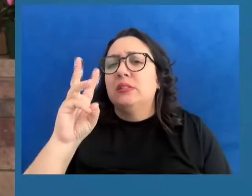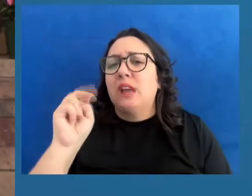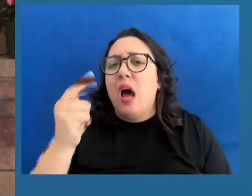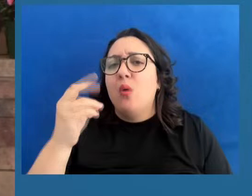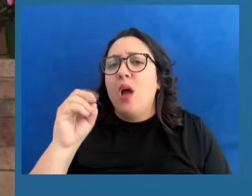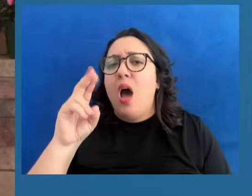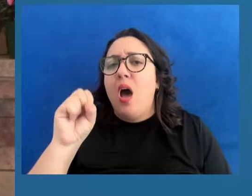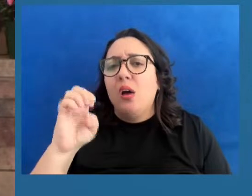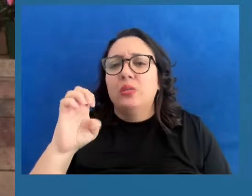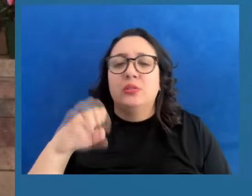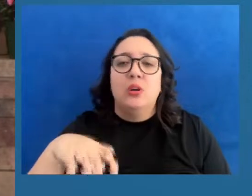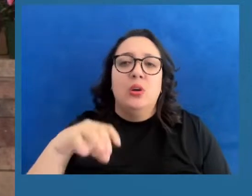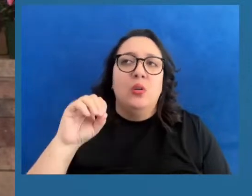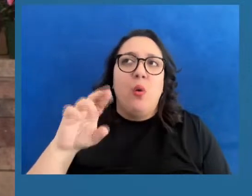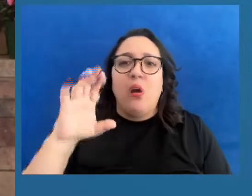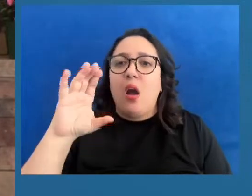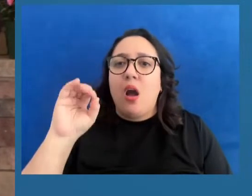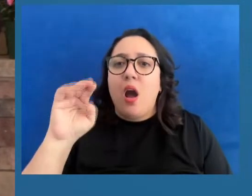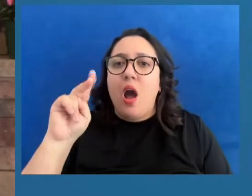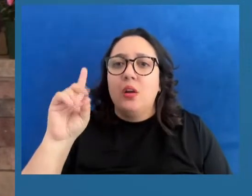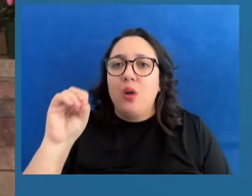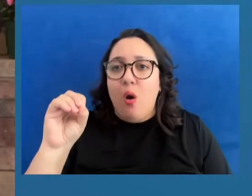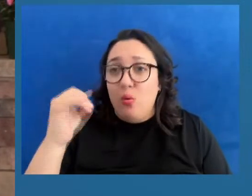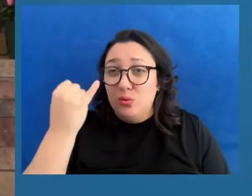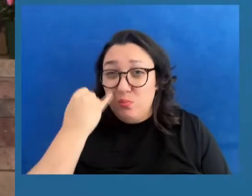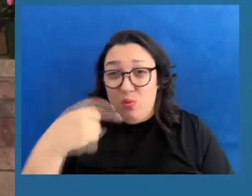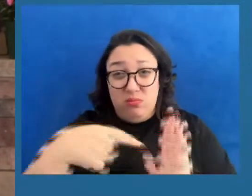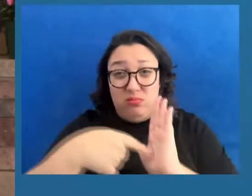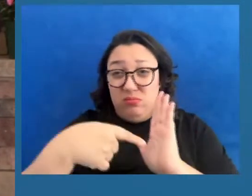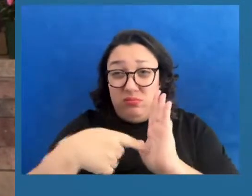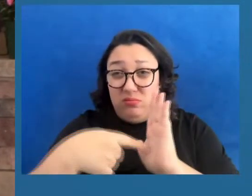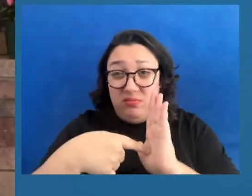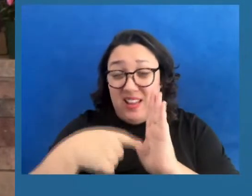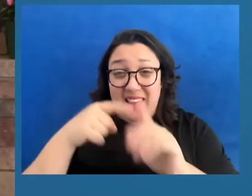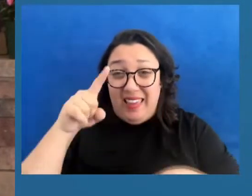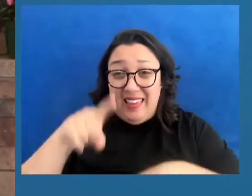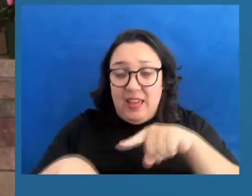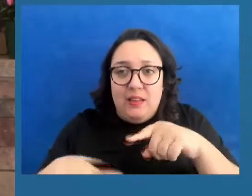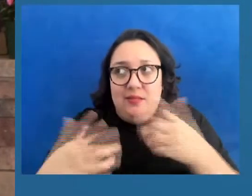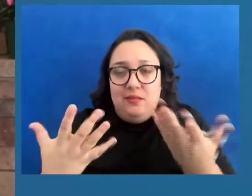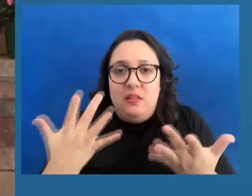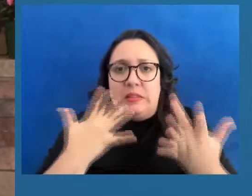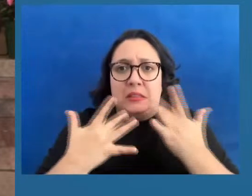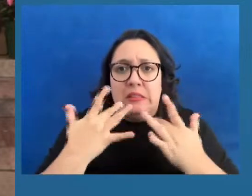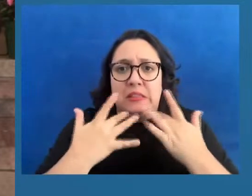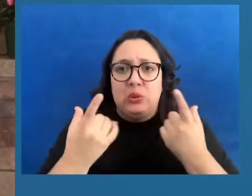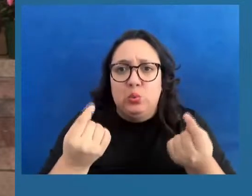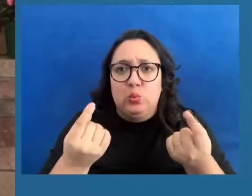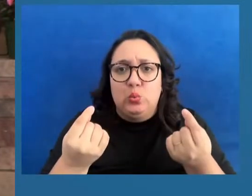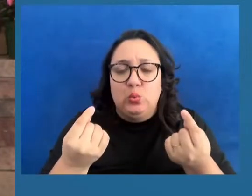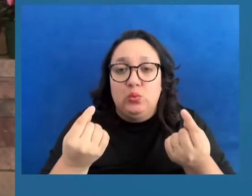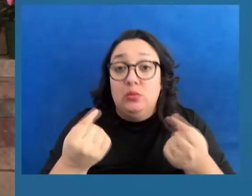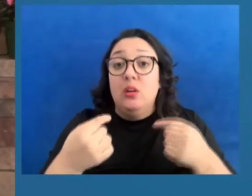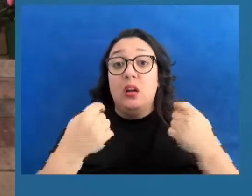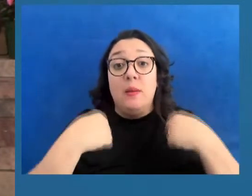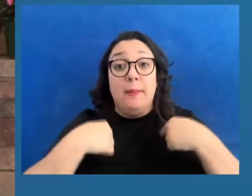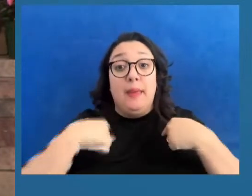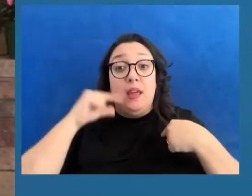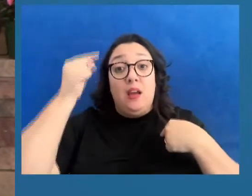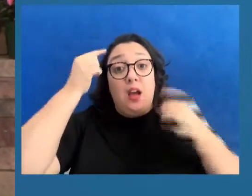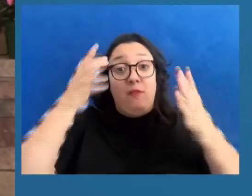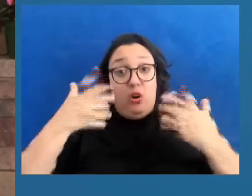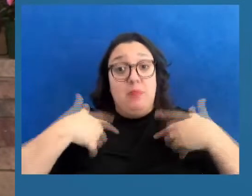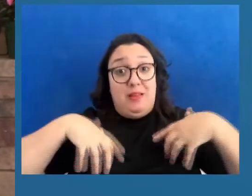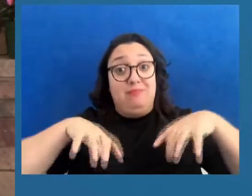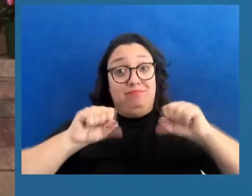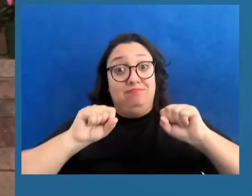limited. So that's what we've been tackling head on. As a governor, I took on the housing crisis, and many people said, don't